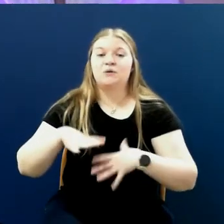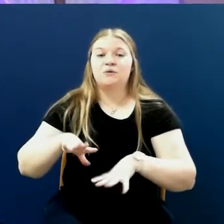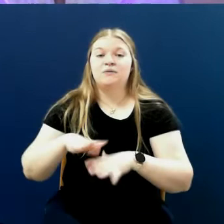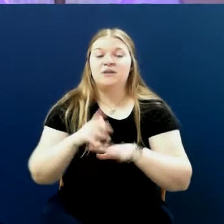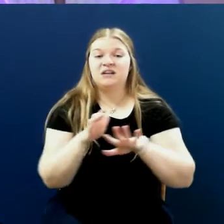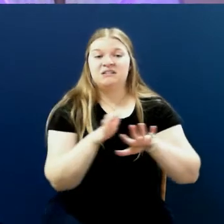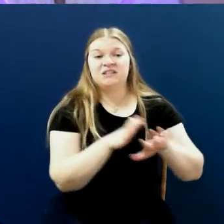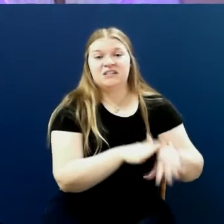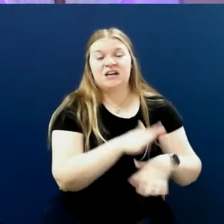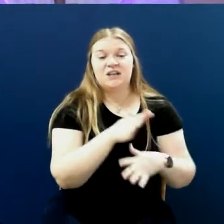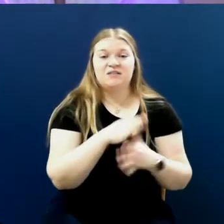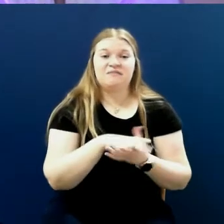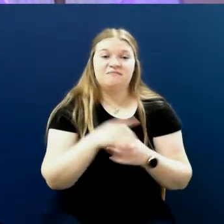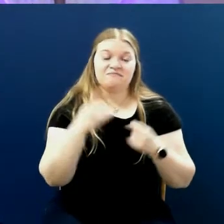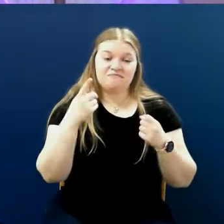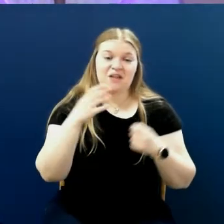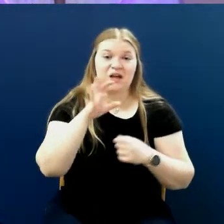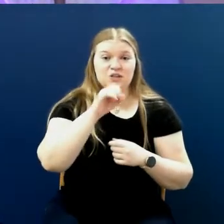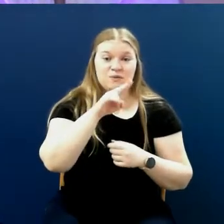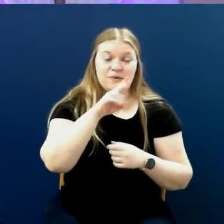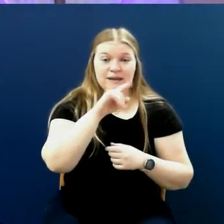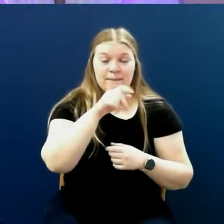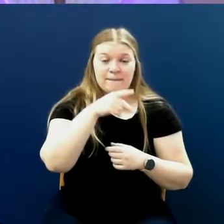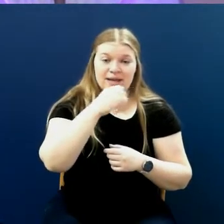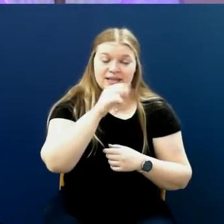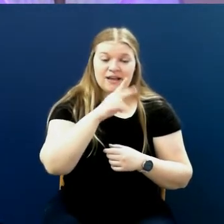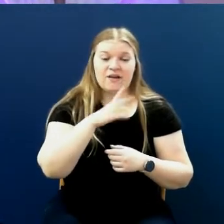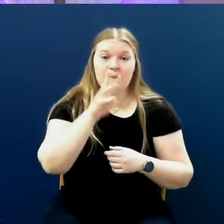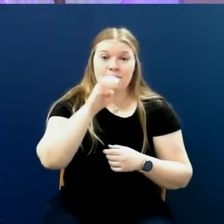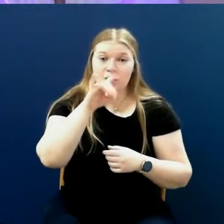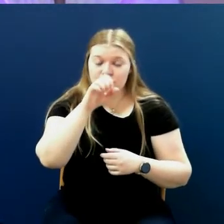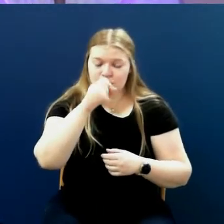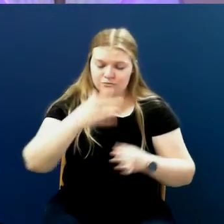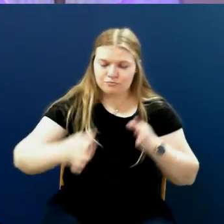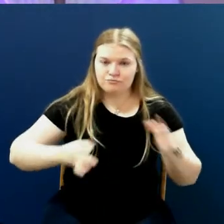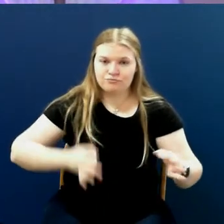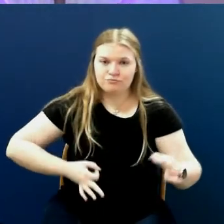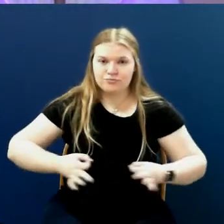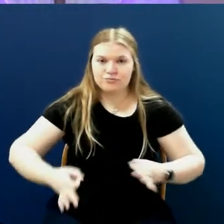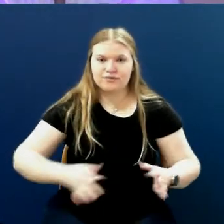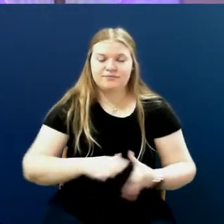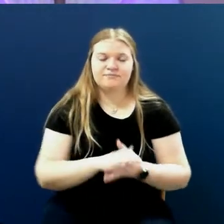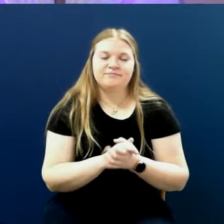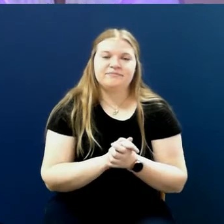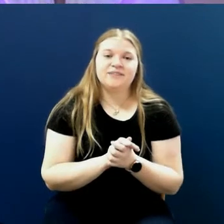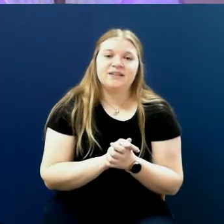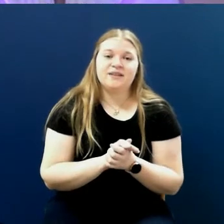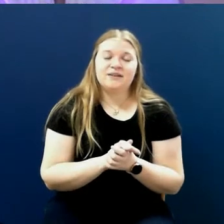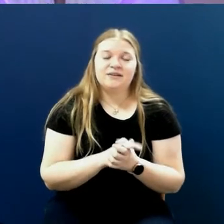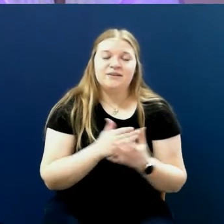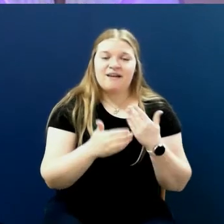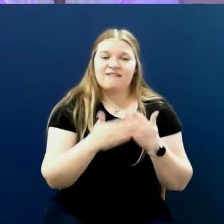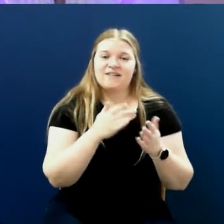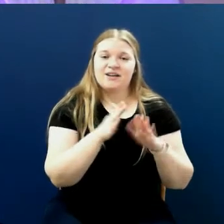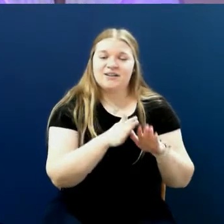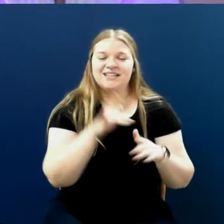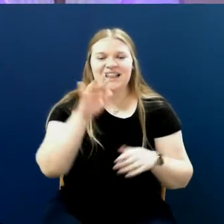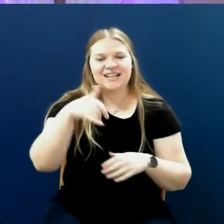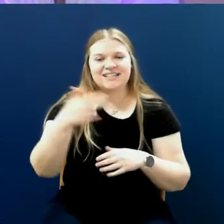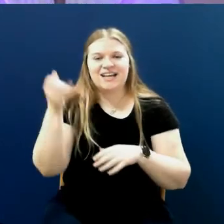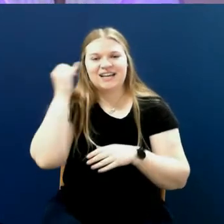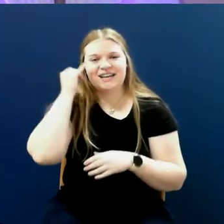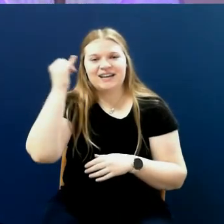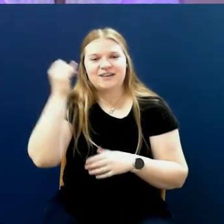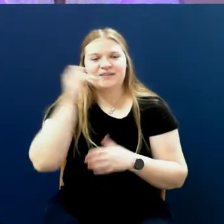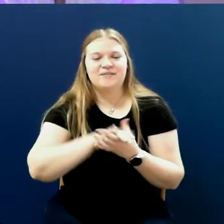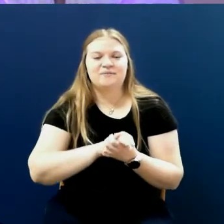aside the sweatpants that have mustard stains on them or whatever else? That's the idea. Just like you and